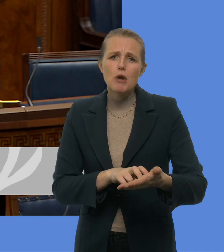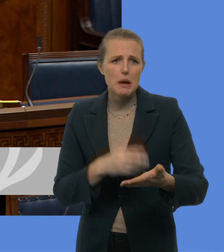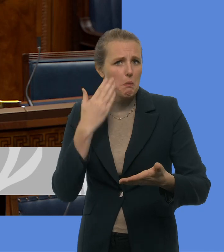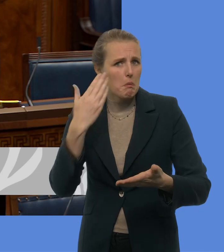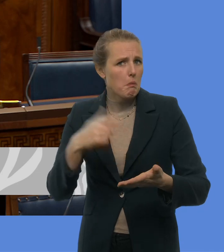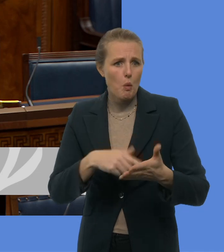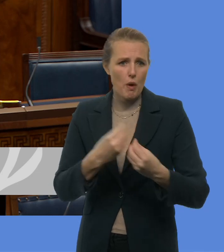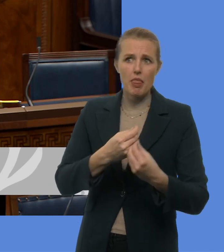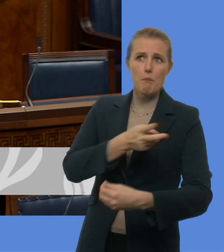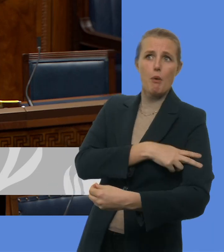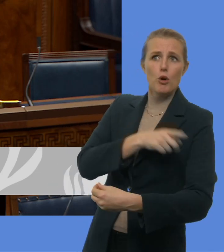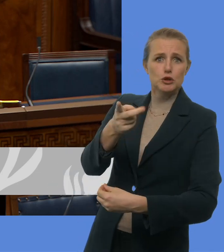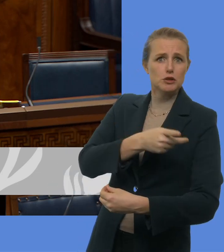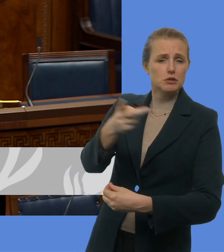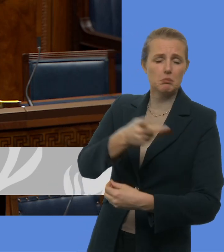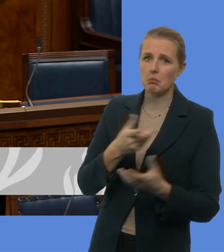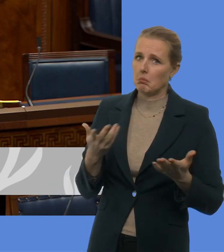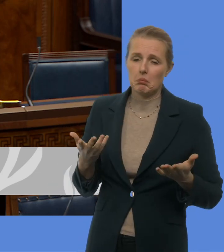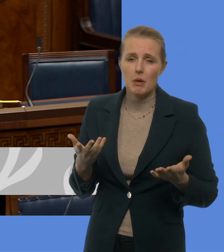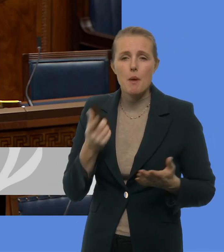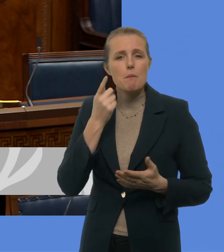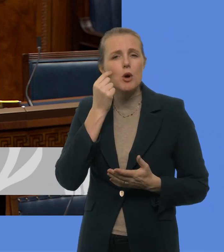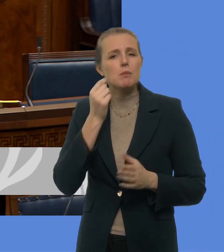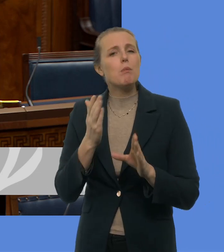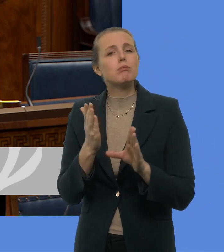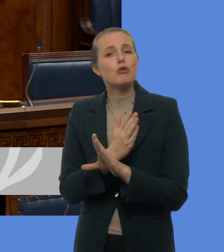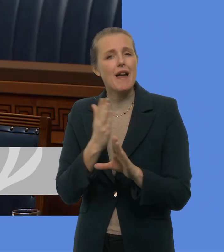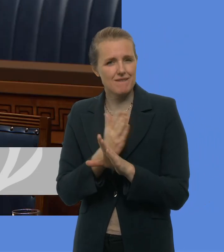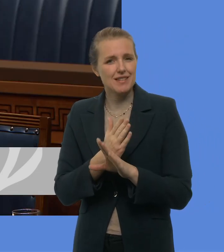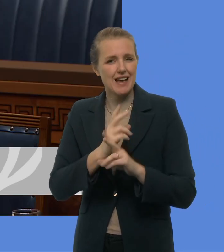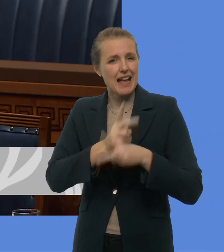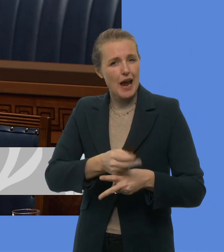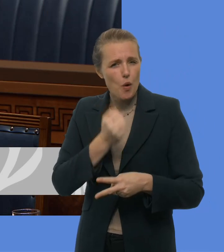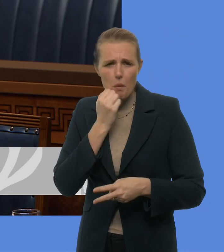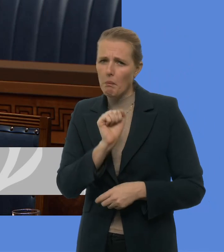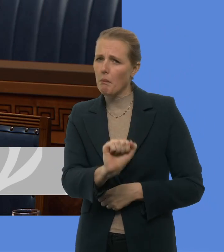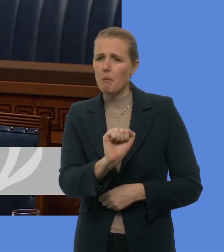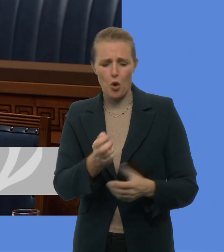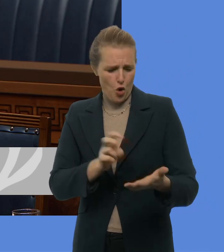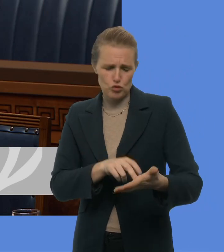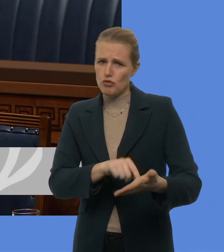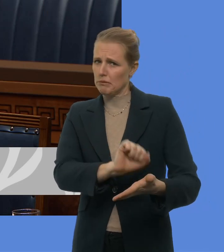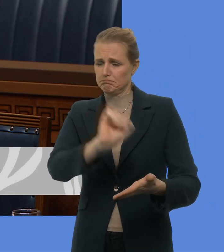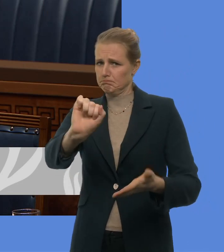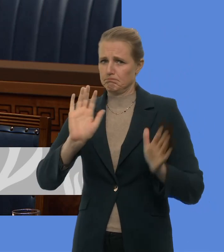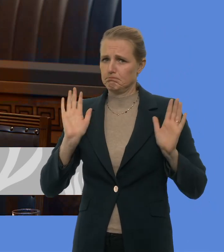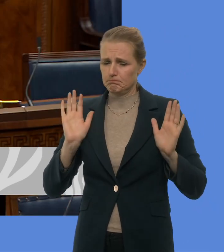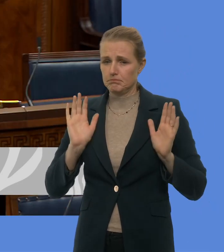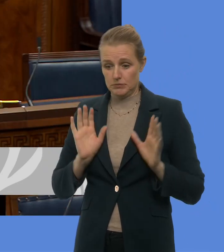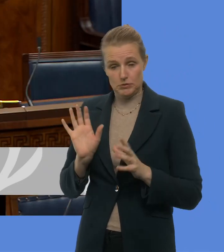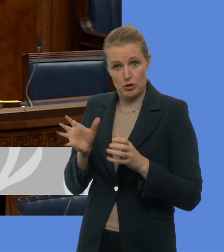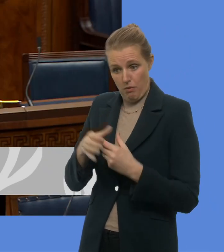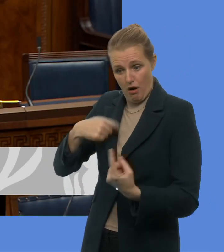her employer. It may well be a private sector matter, in which case the department is